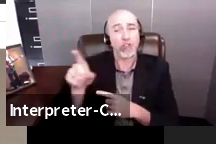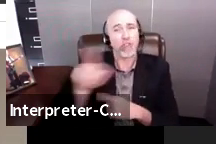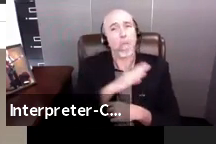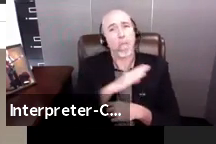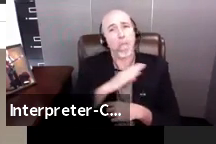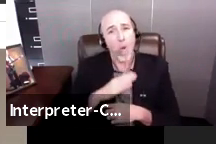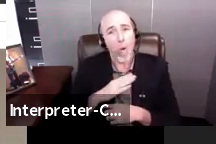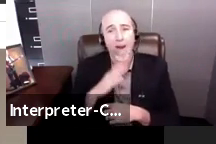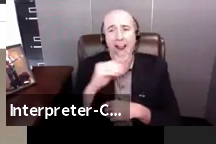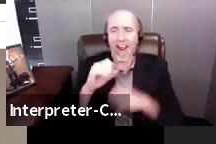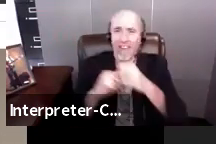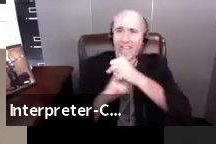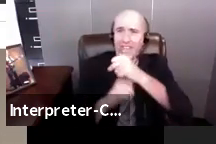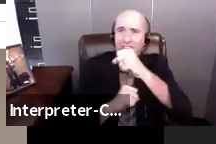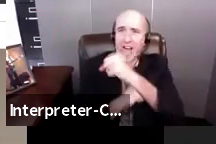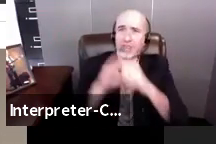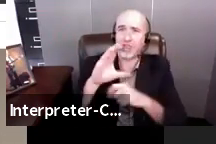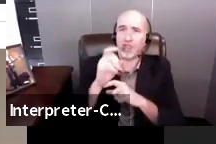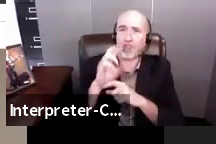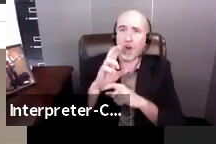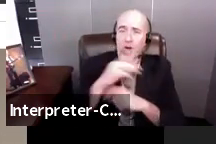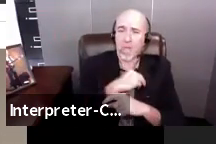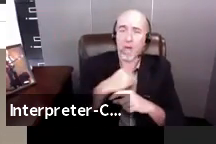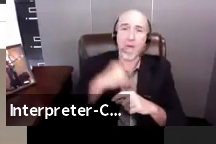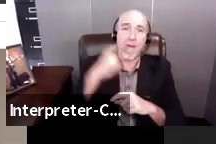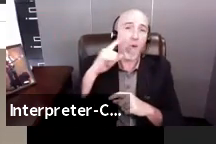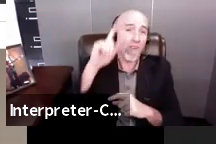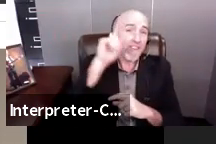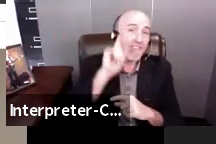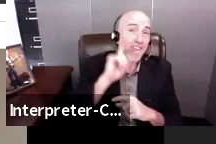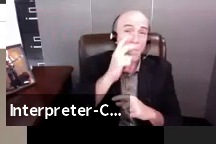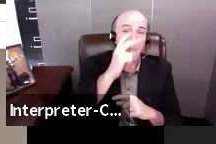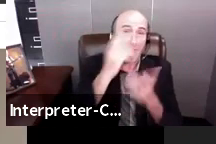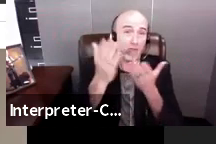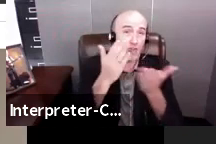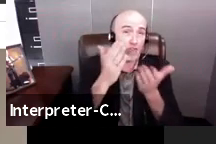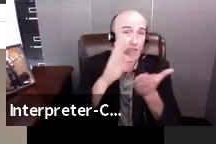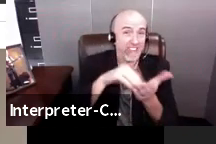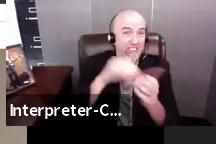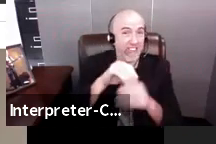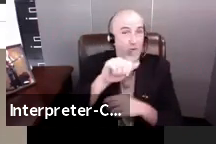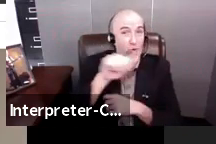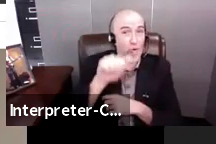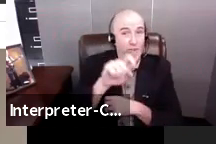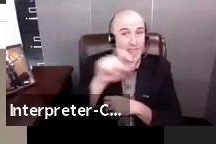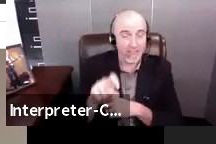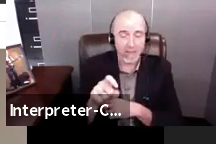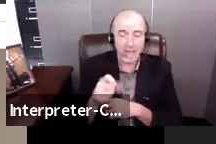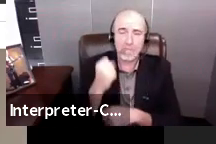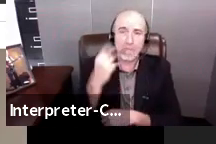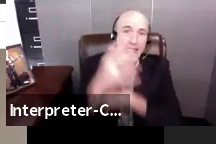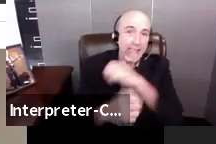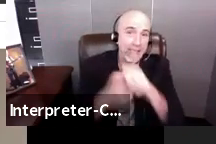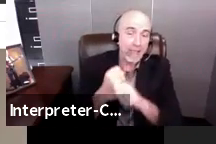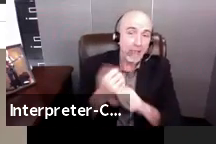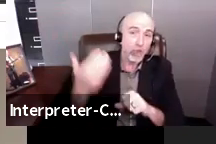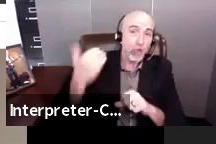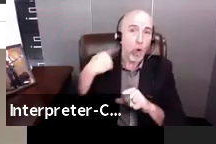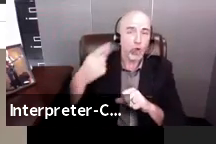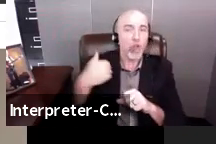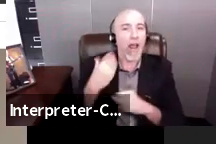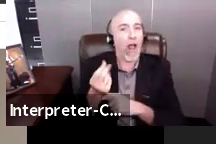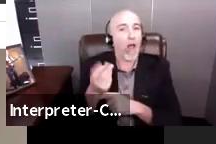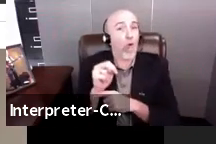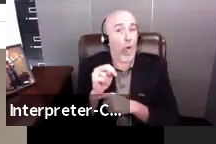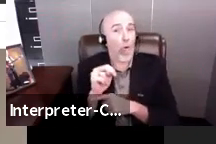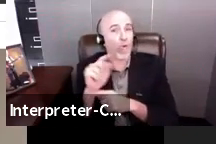the founding charter member of the Deaf Blind Service Center in Austin, Texas. Many years ago, she had her own cable TV